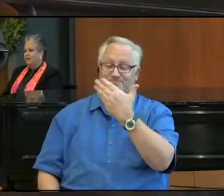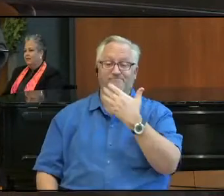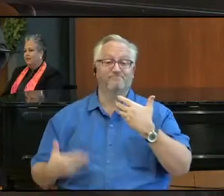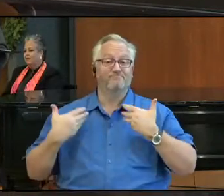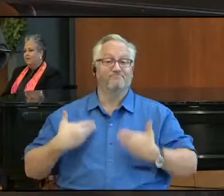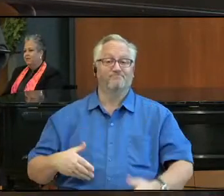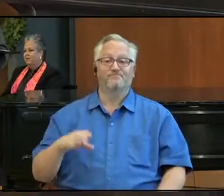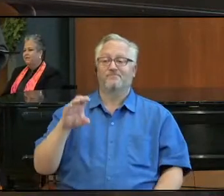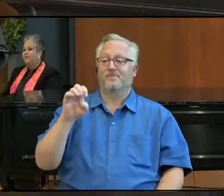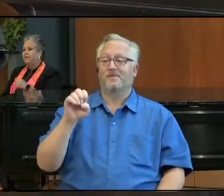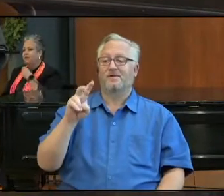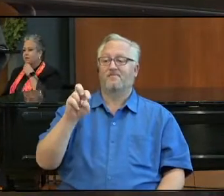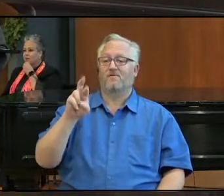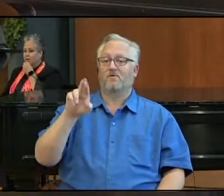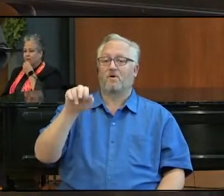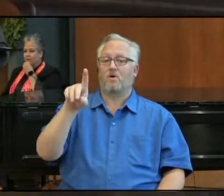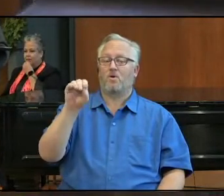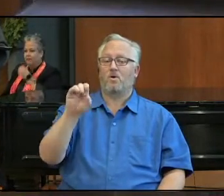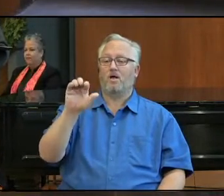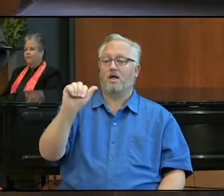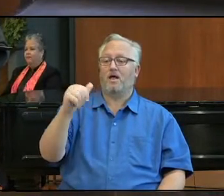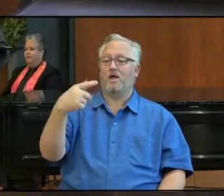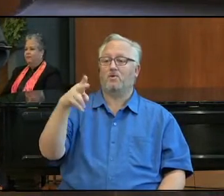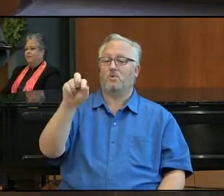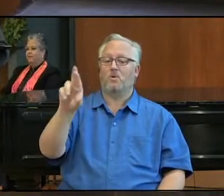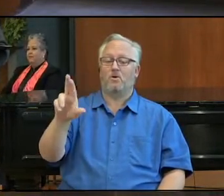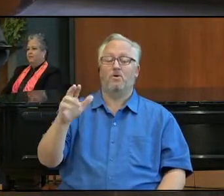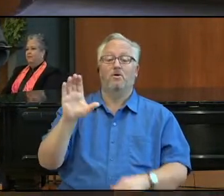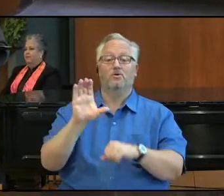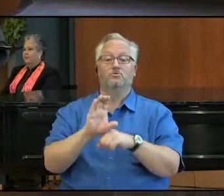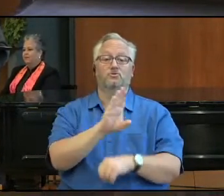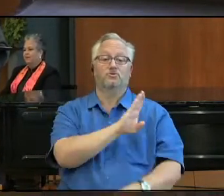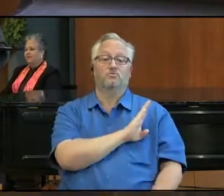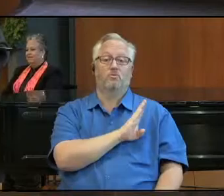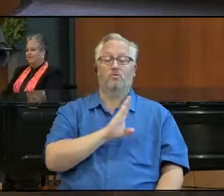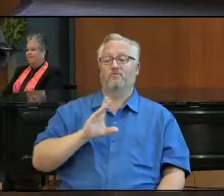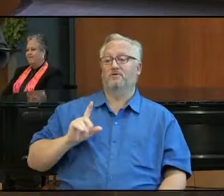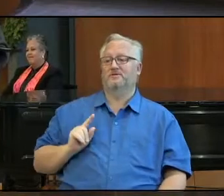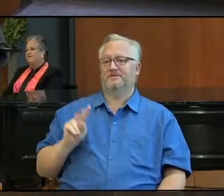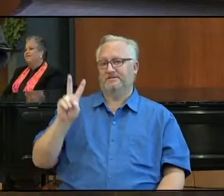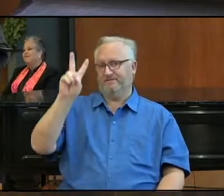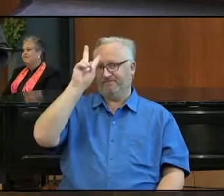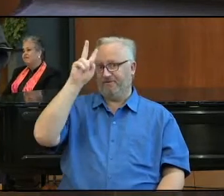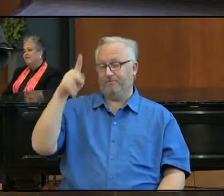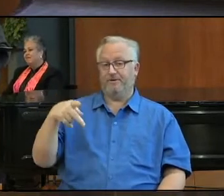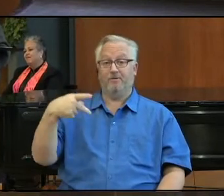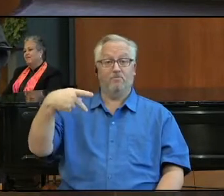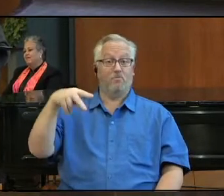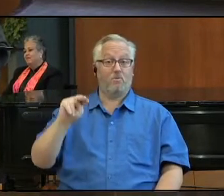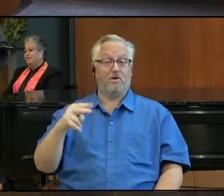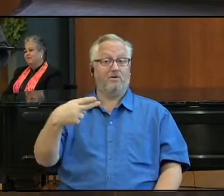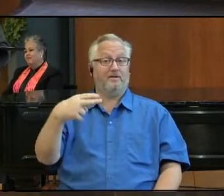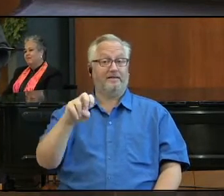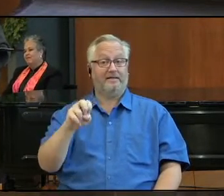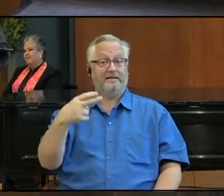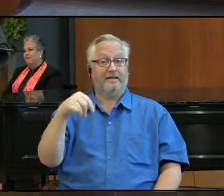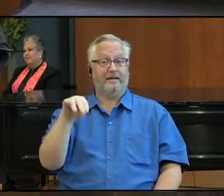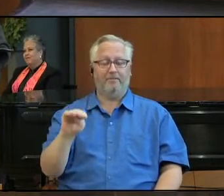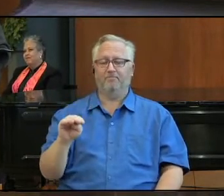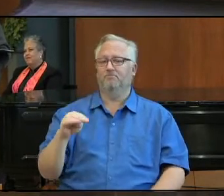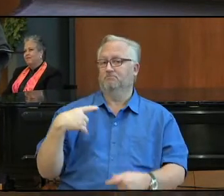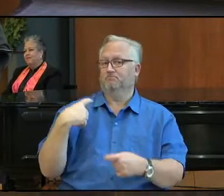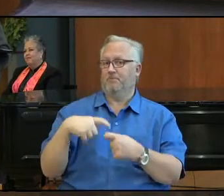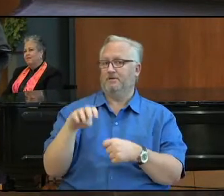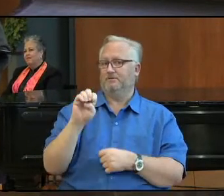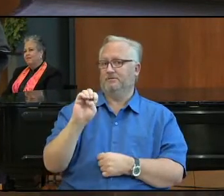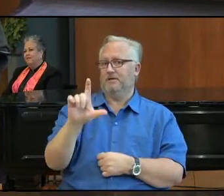My name is Everardo Aguilar. I am your church board of trustees vice president. My pronouns are he, him, in Espanol,